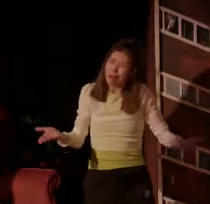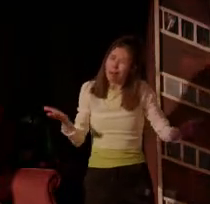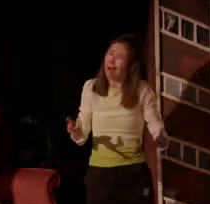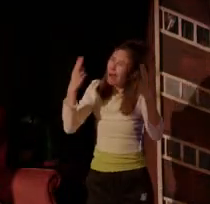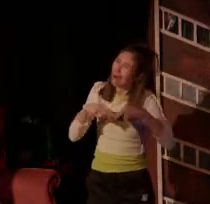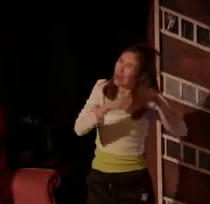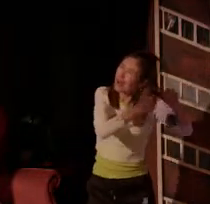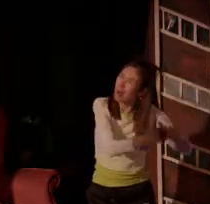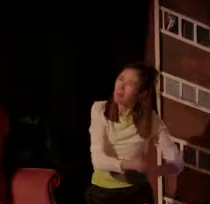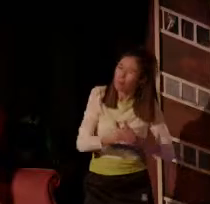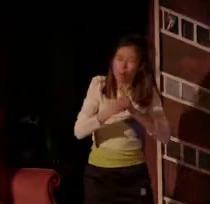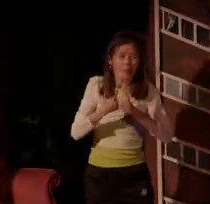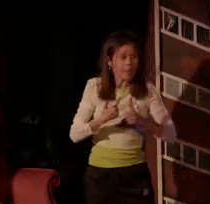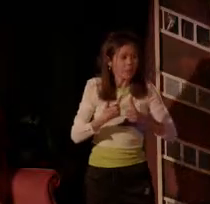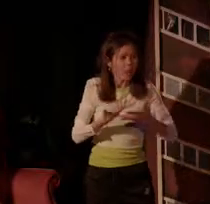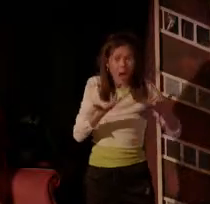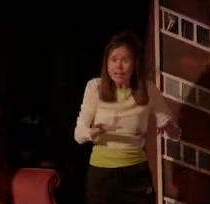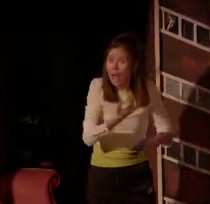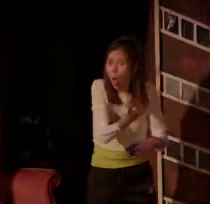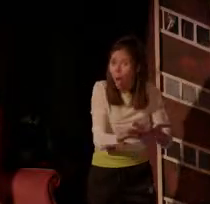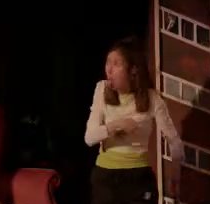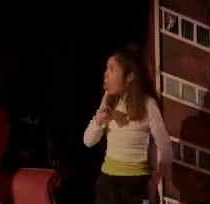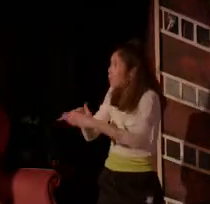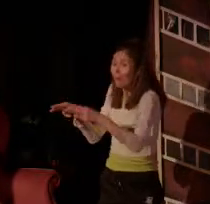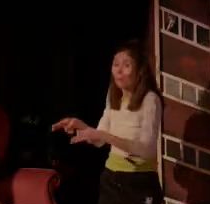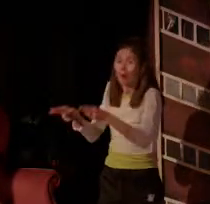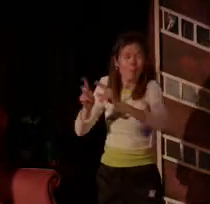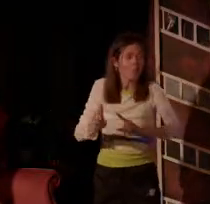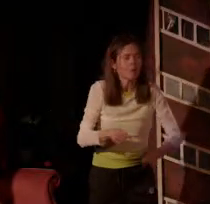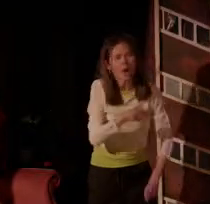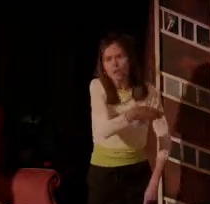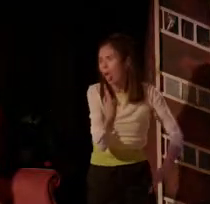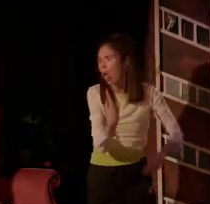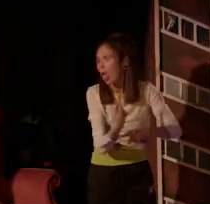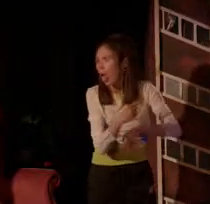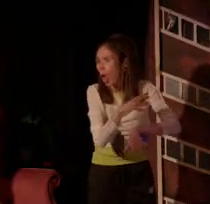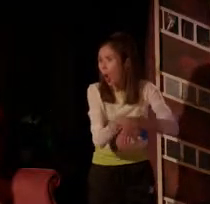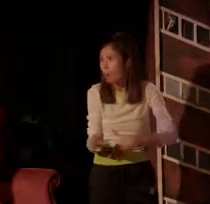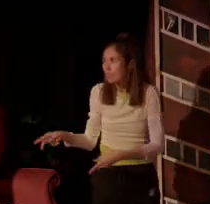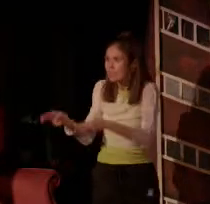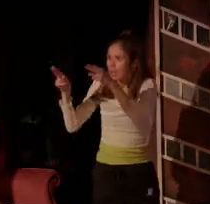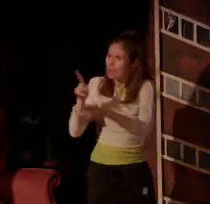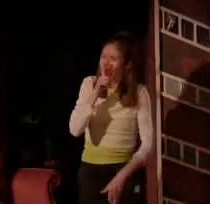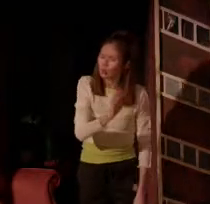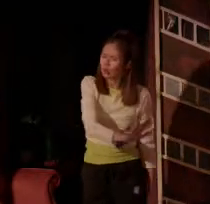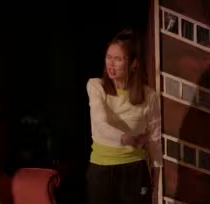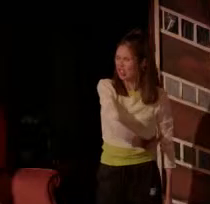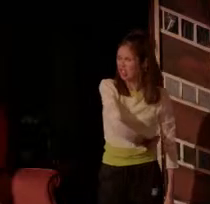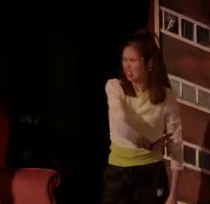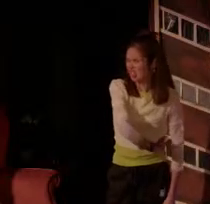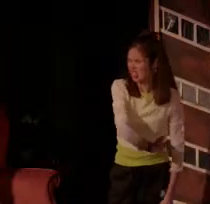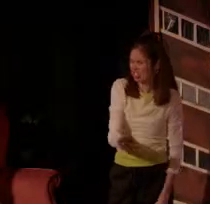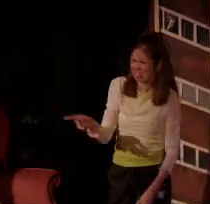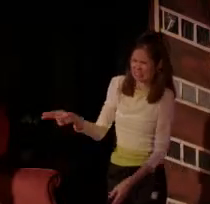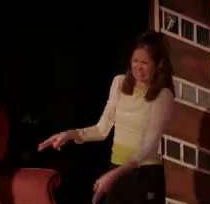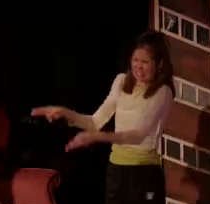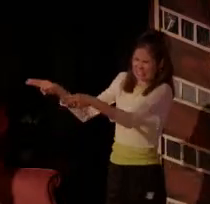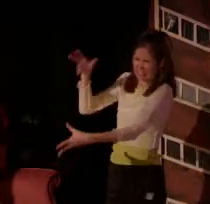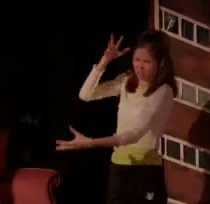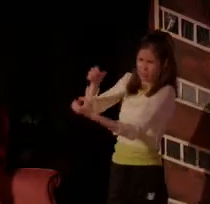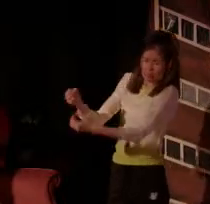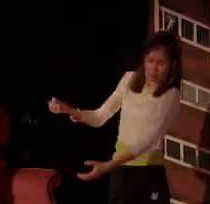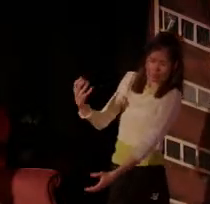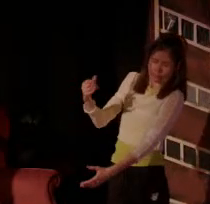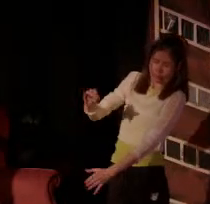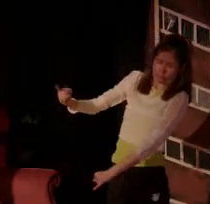you, speak no more of it. The very mention of it pains me with the remembrance of penitent, as you call him, and